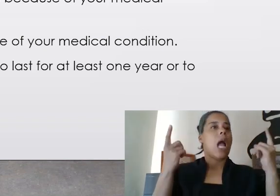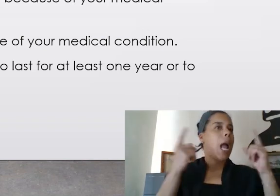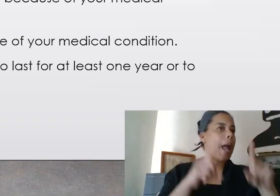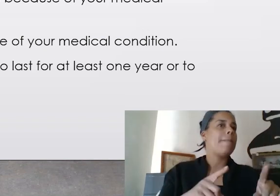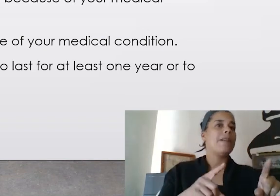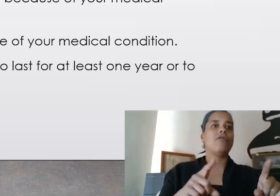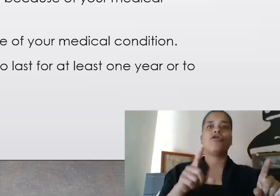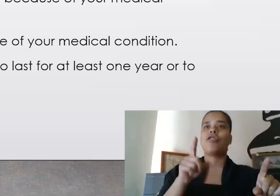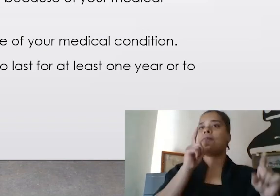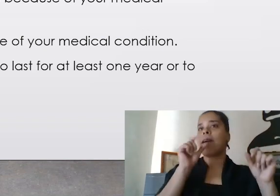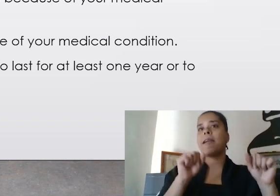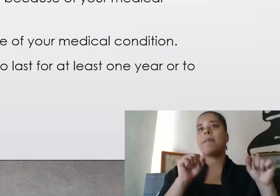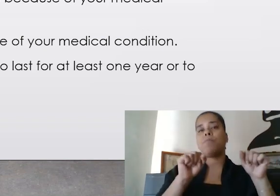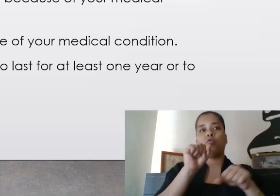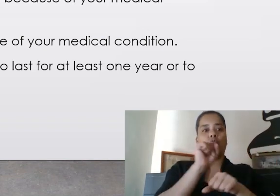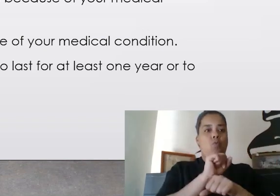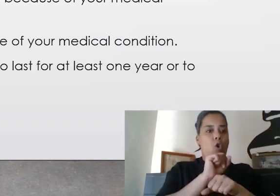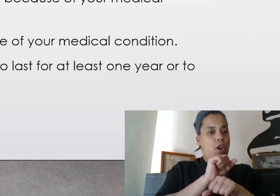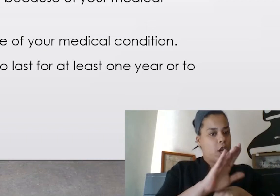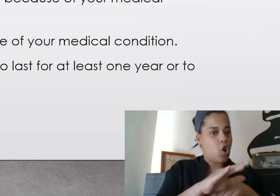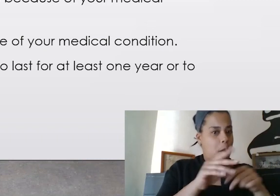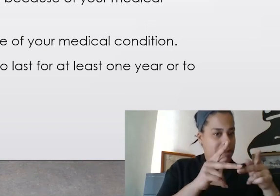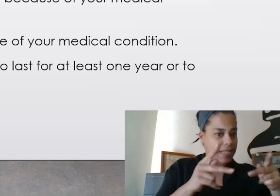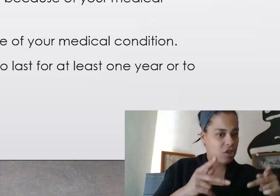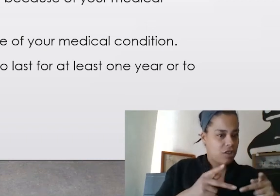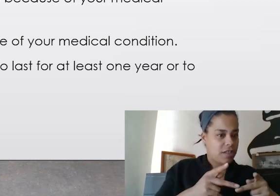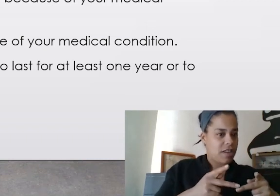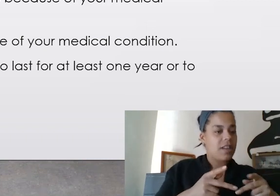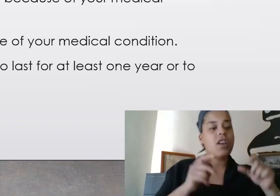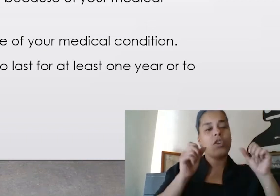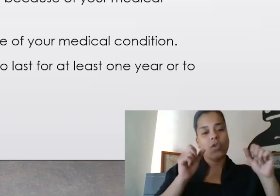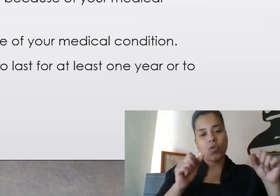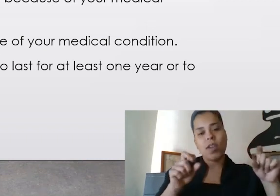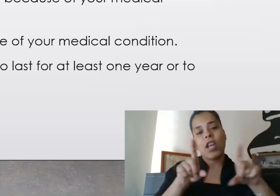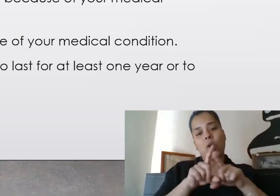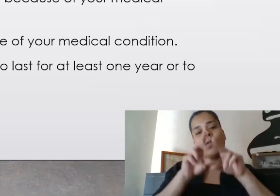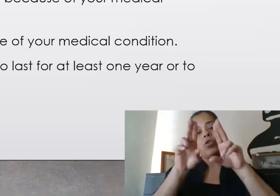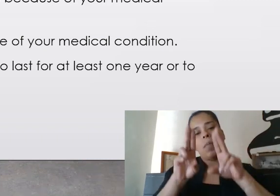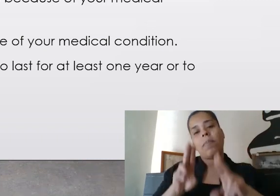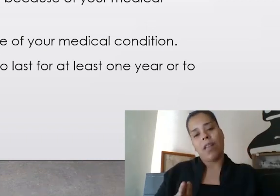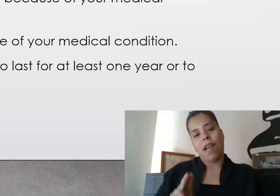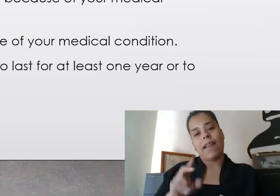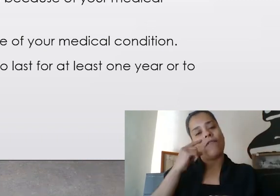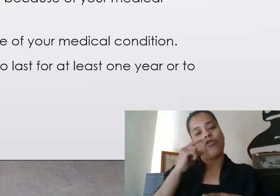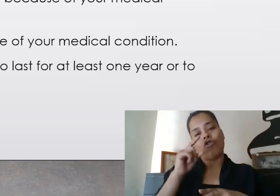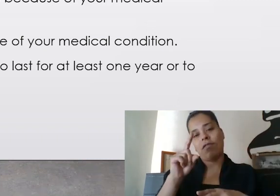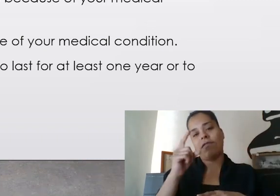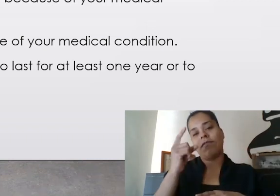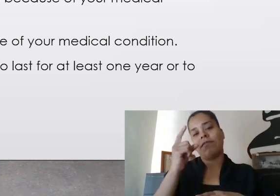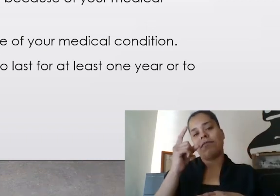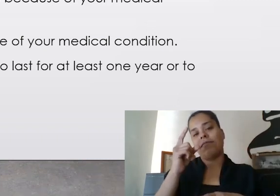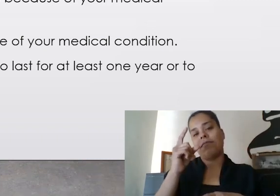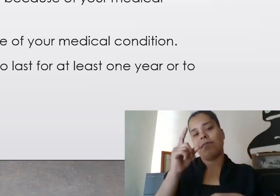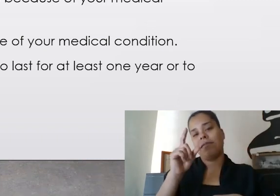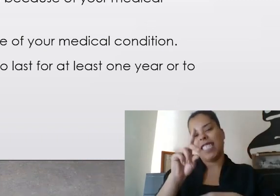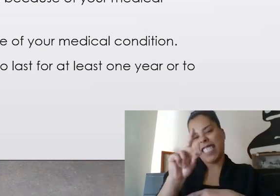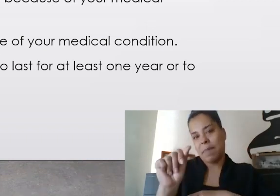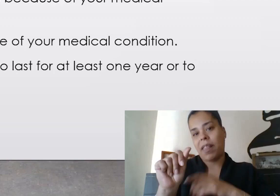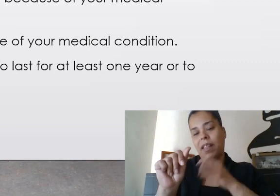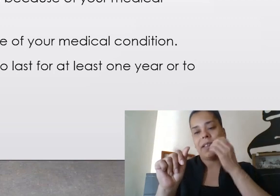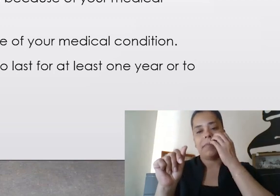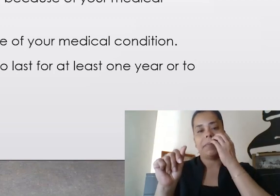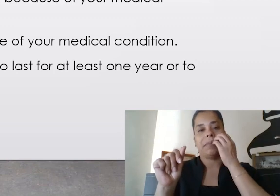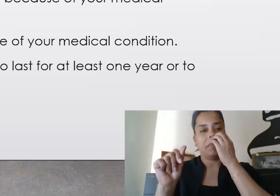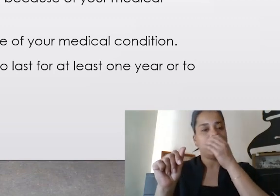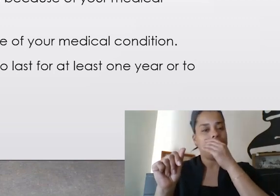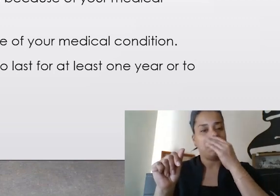the position that you're in. You can also apply for disability, like Jose said, and go that route